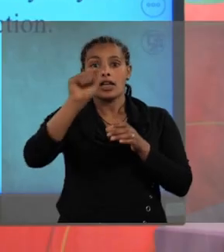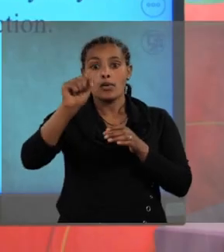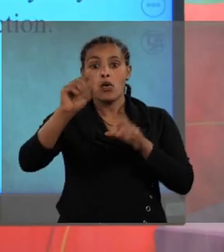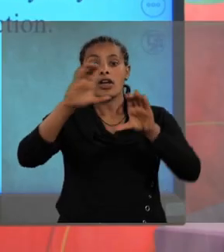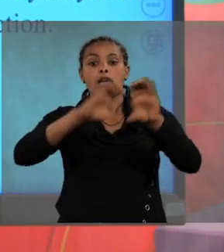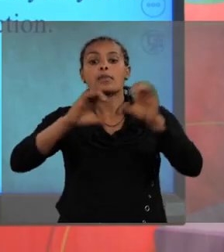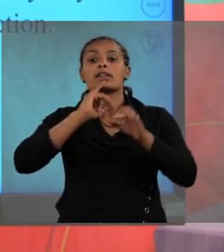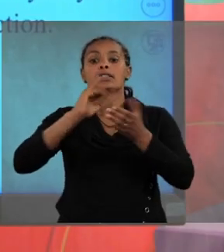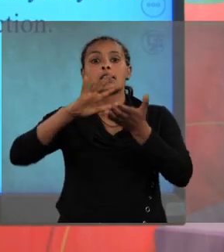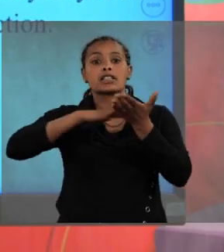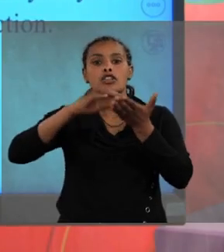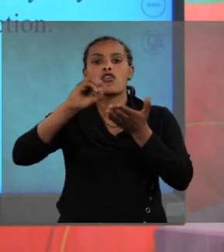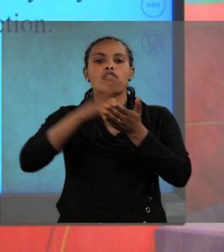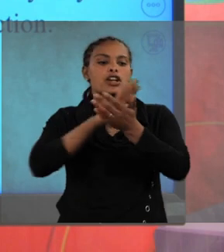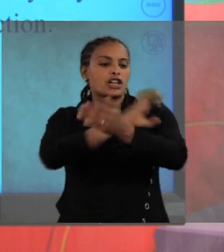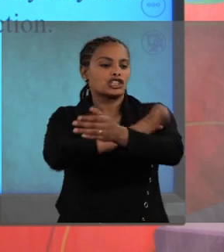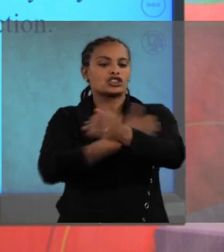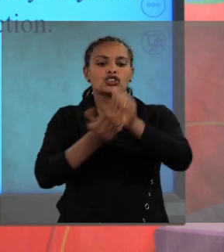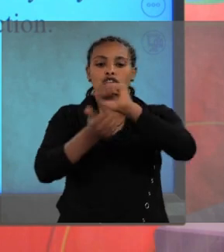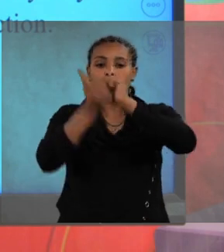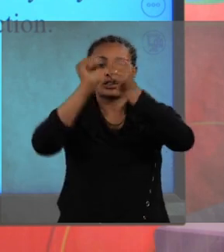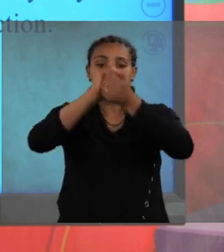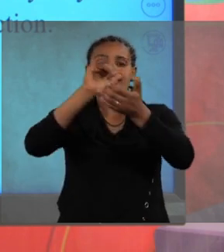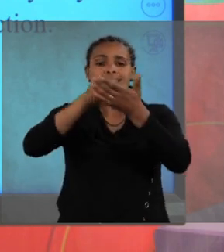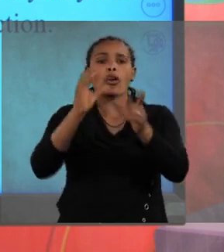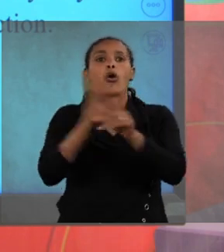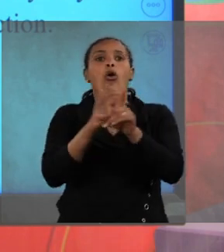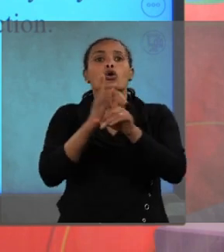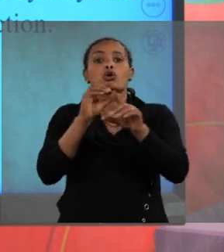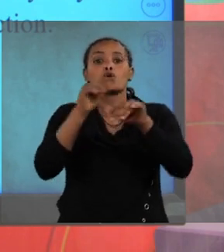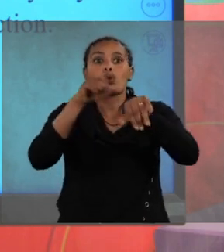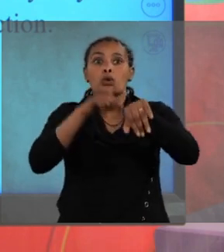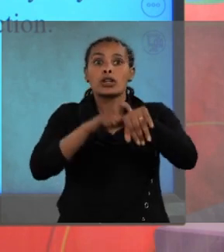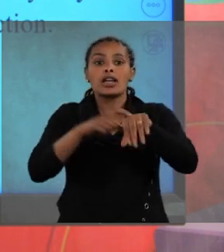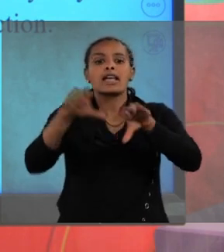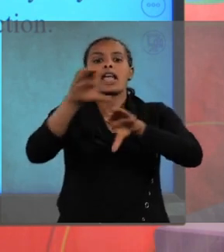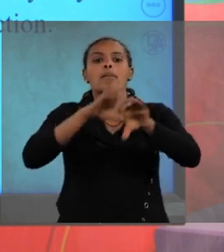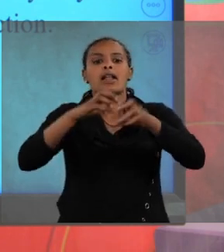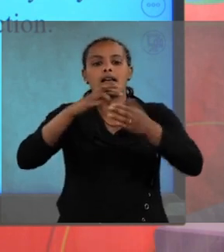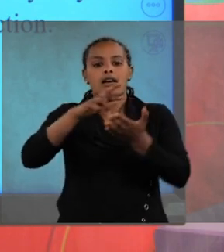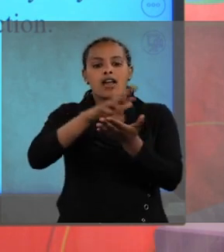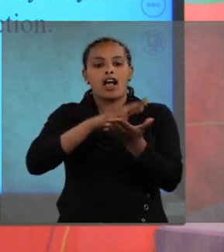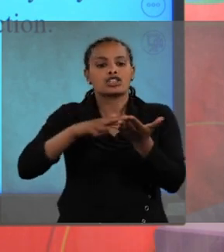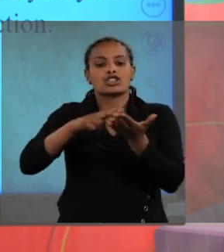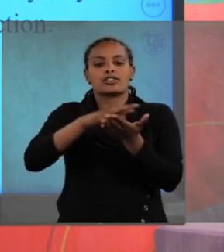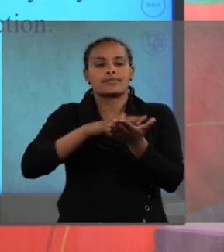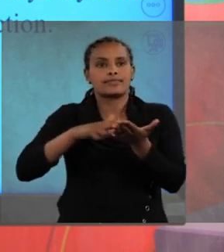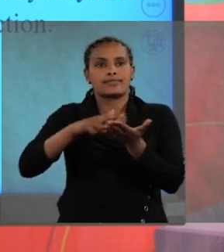Thermochemistry is the study of energy changes that occur during chemical reaction.